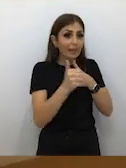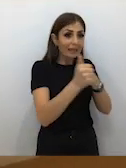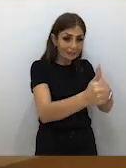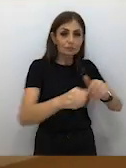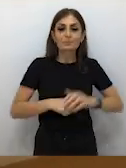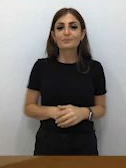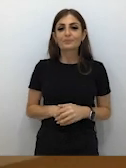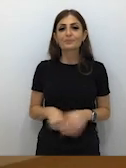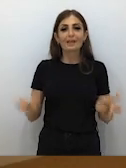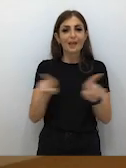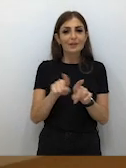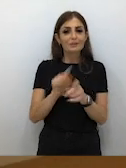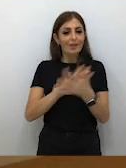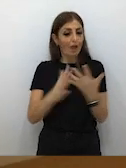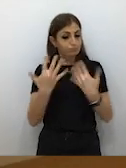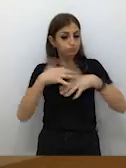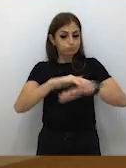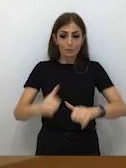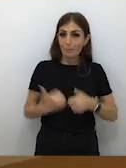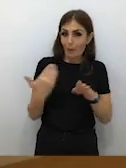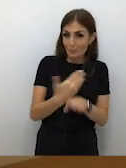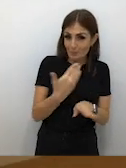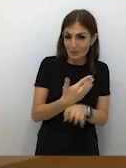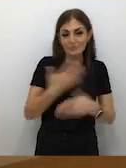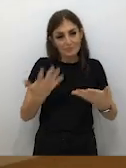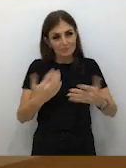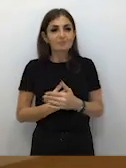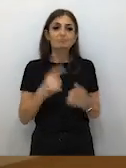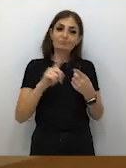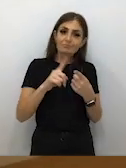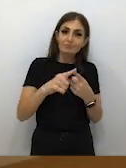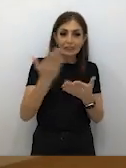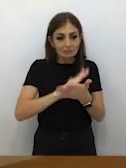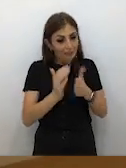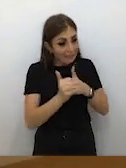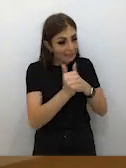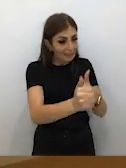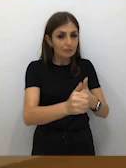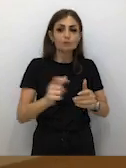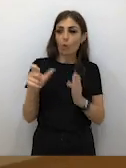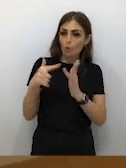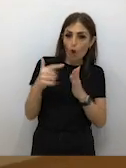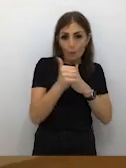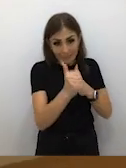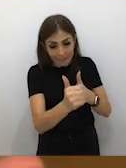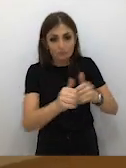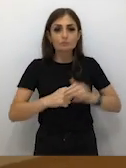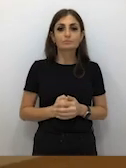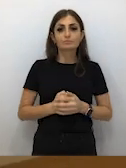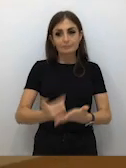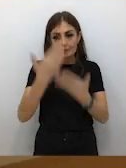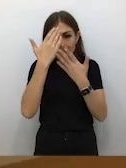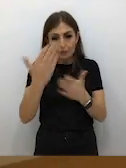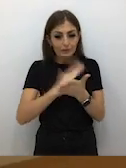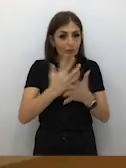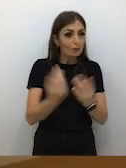evolving models of leadership and how this is integrated into my work. So things like shared leadership or